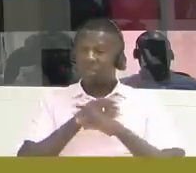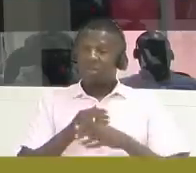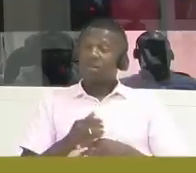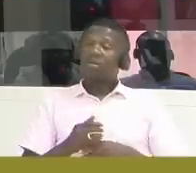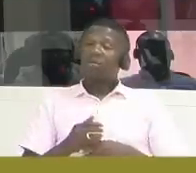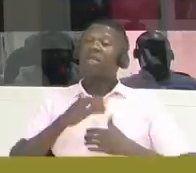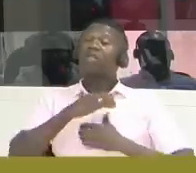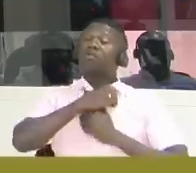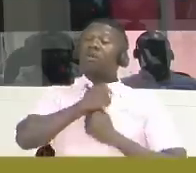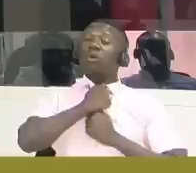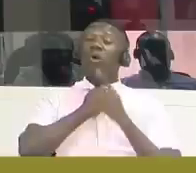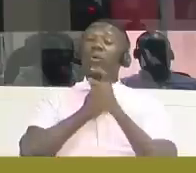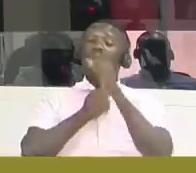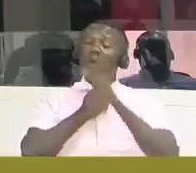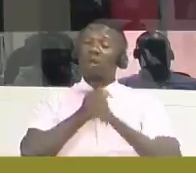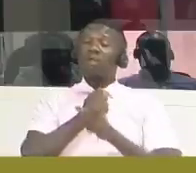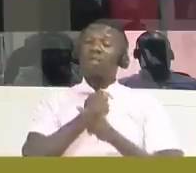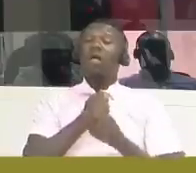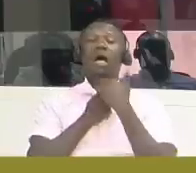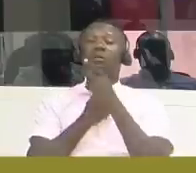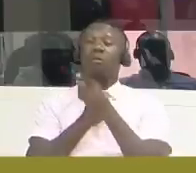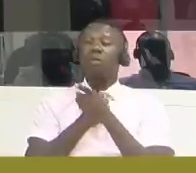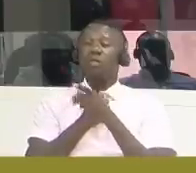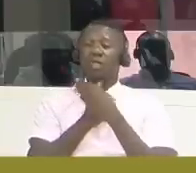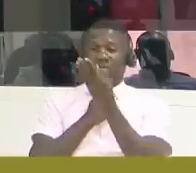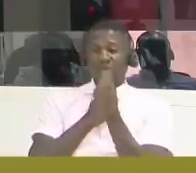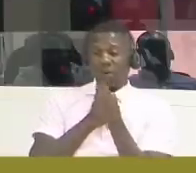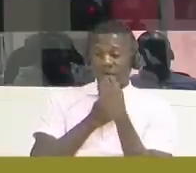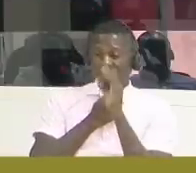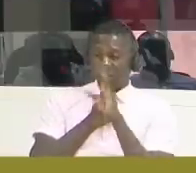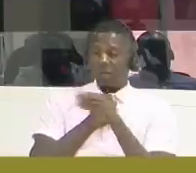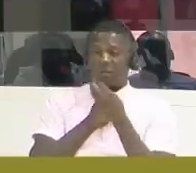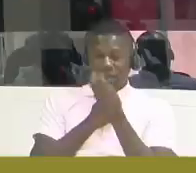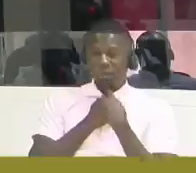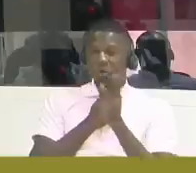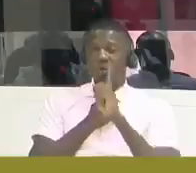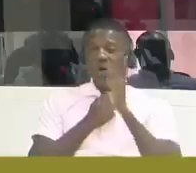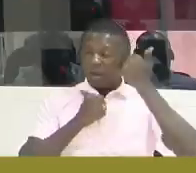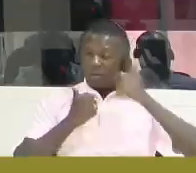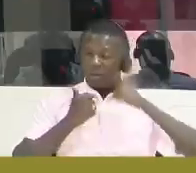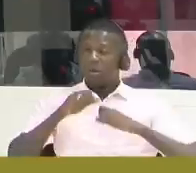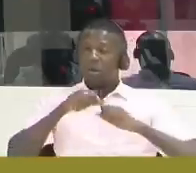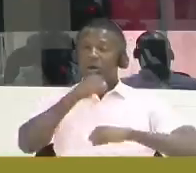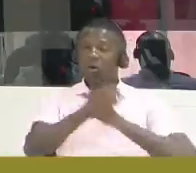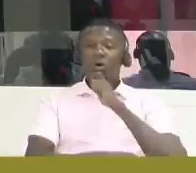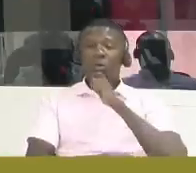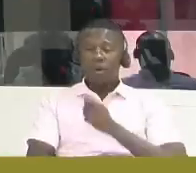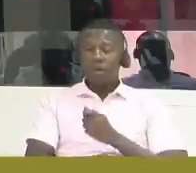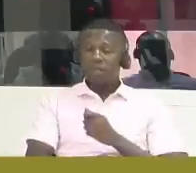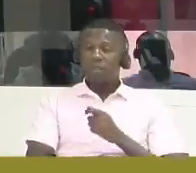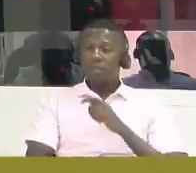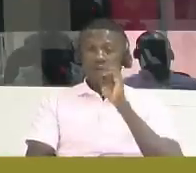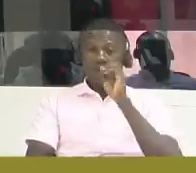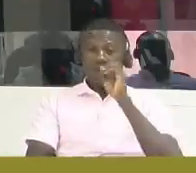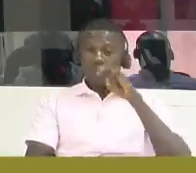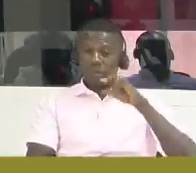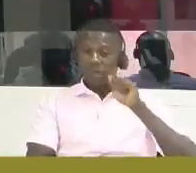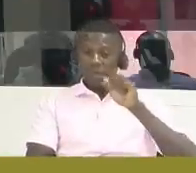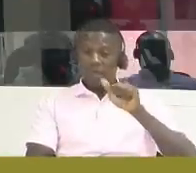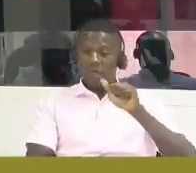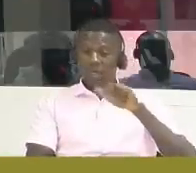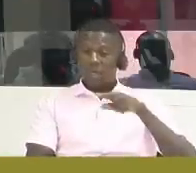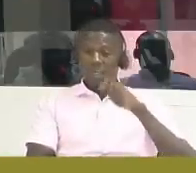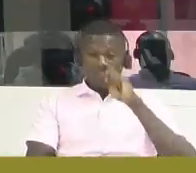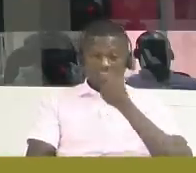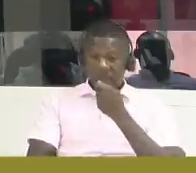I scolded one of them. I asked him, tell me, what's happening with my husband? Is Omar dead? He told me, no, Omar is not